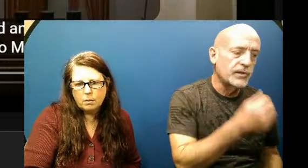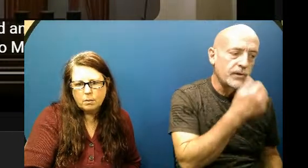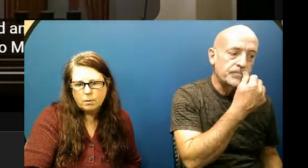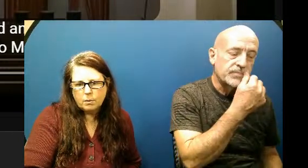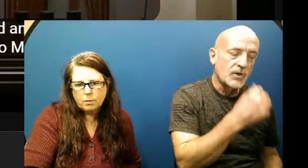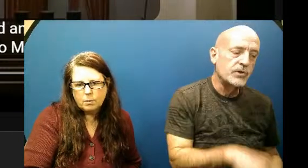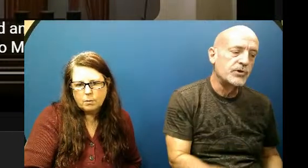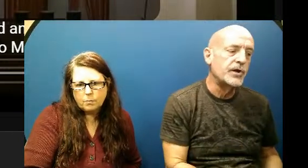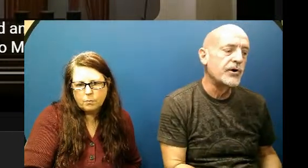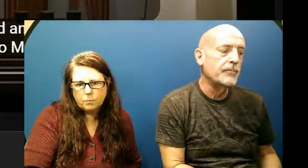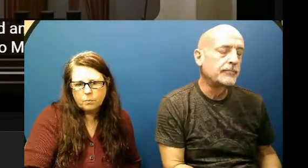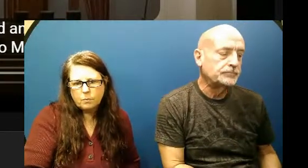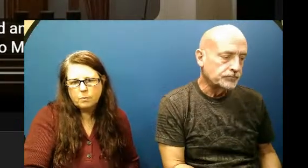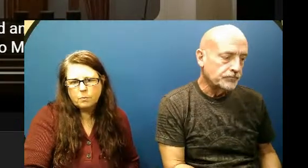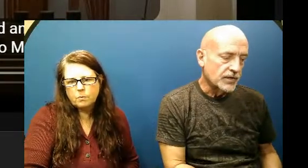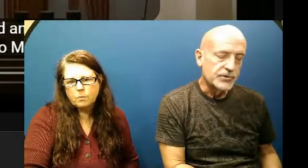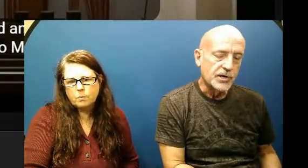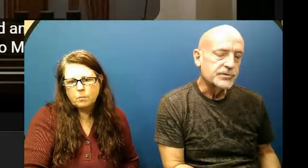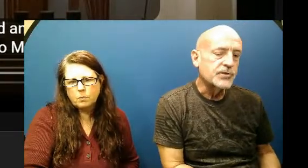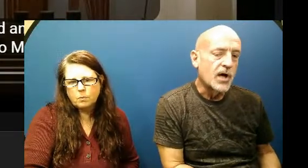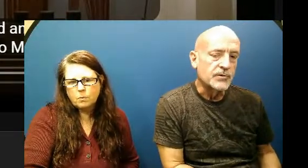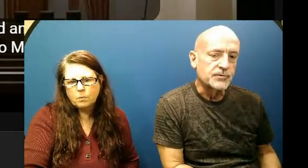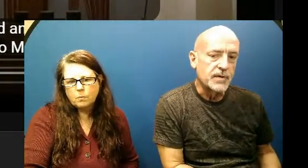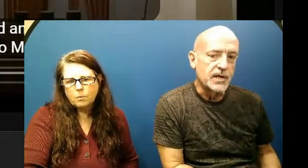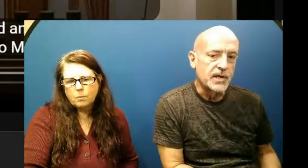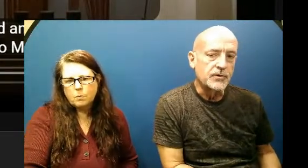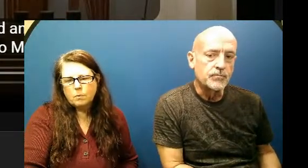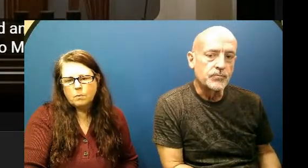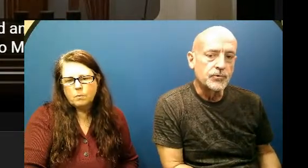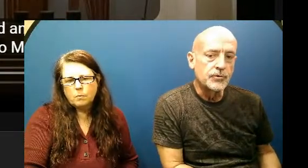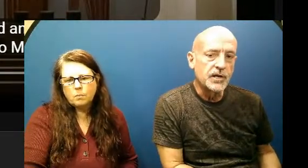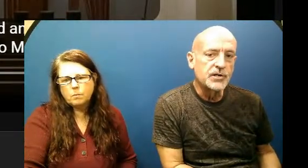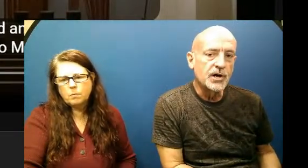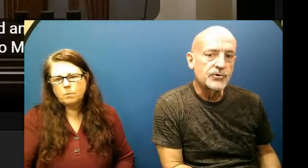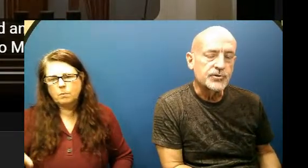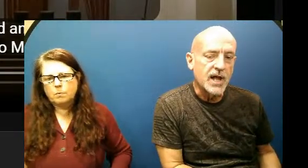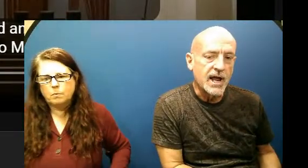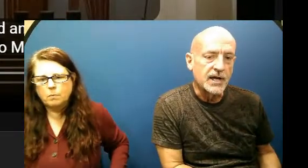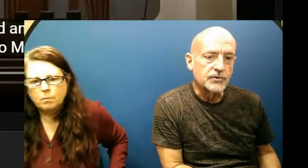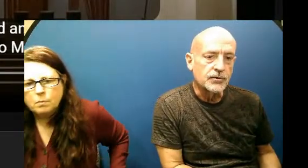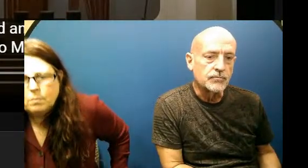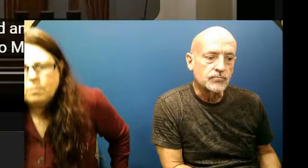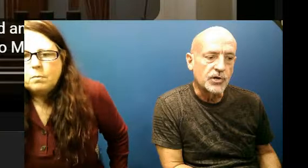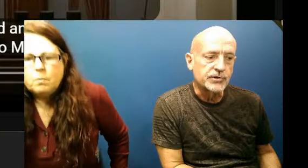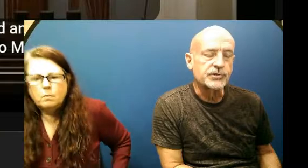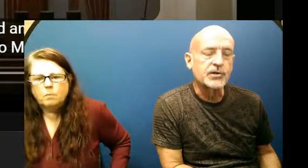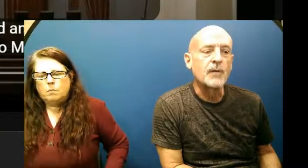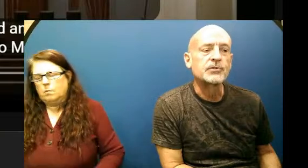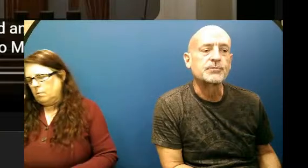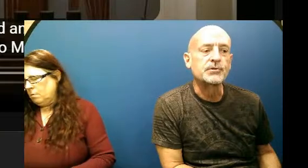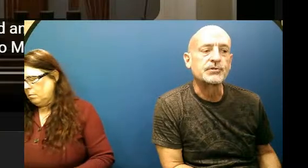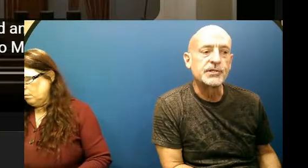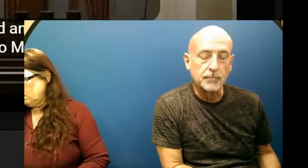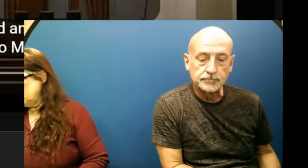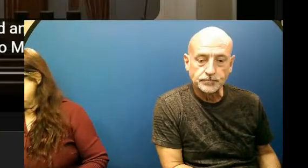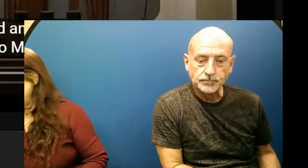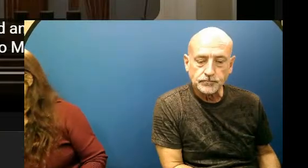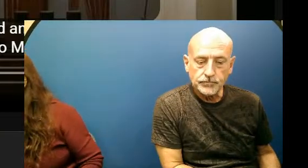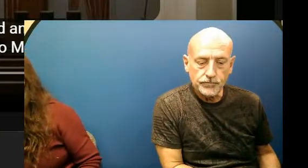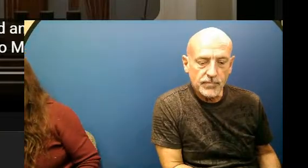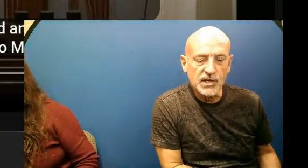real quickly. When you hear Justice Thomas speak, you need to understand Justice Thomas's